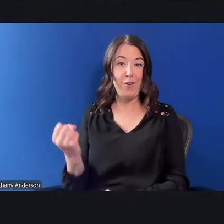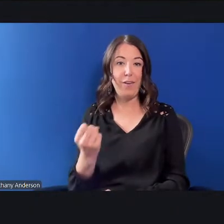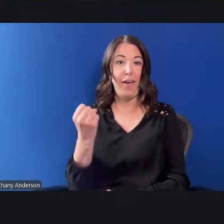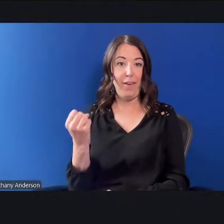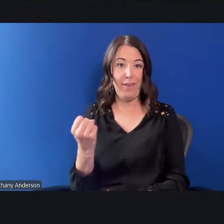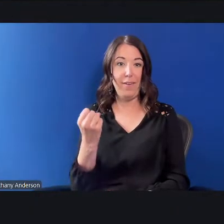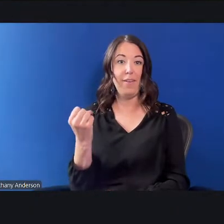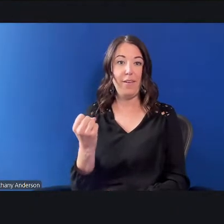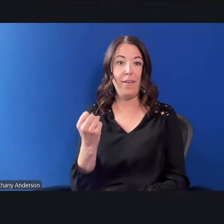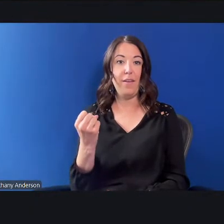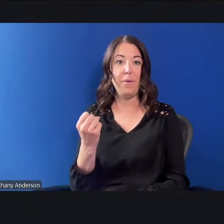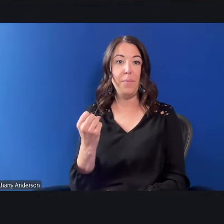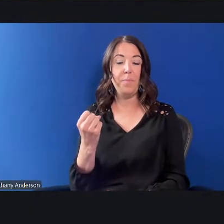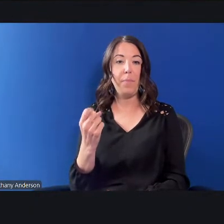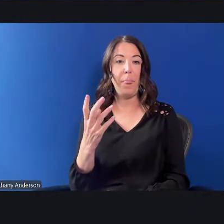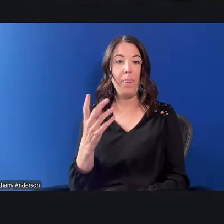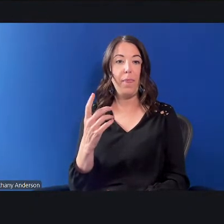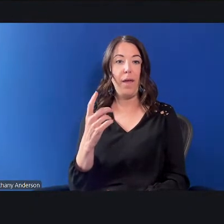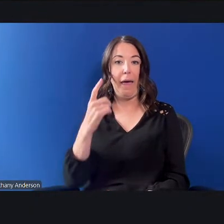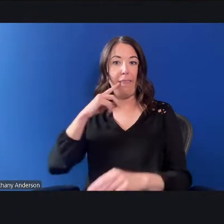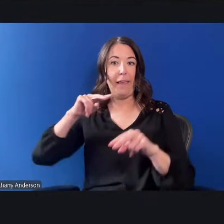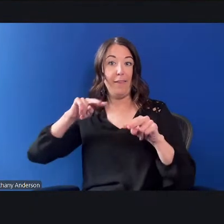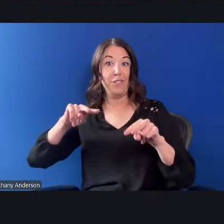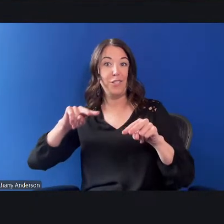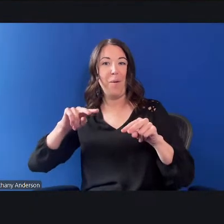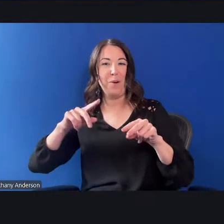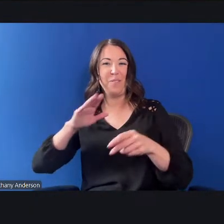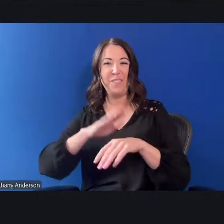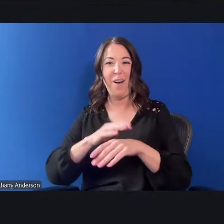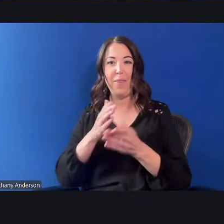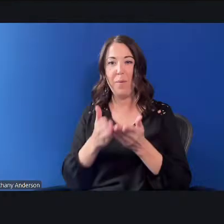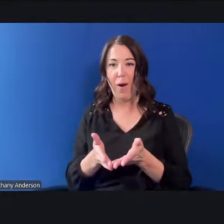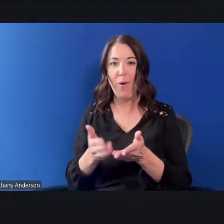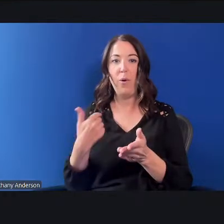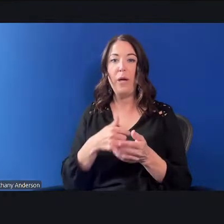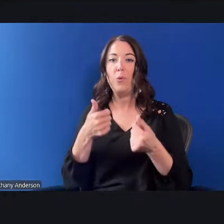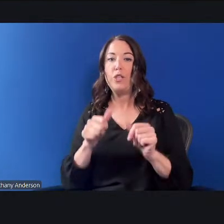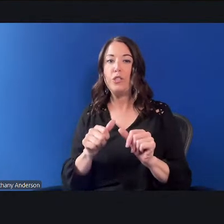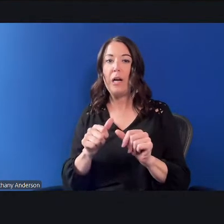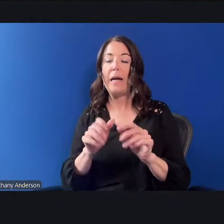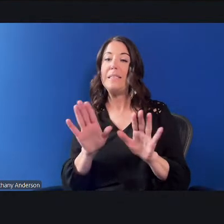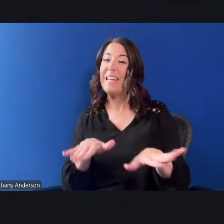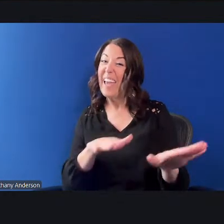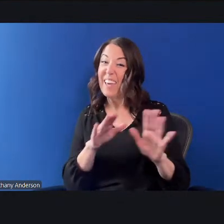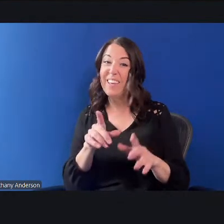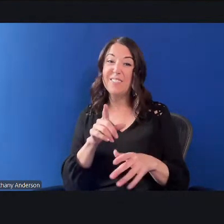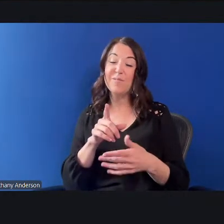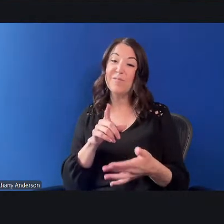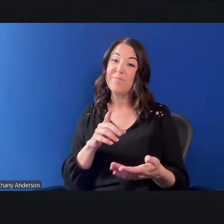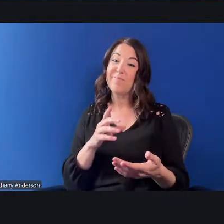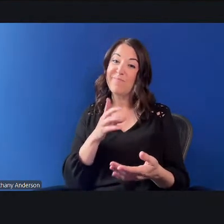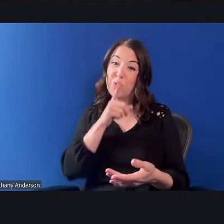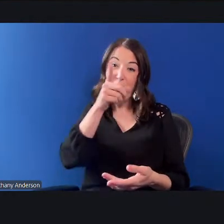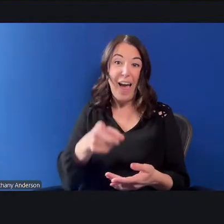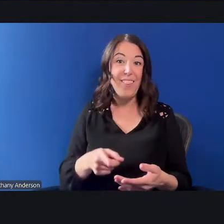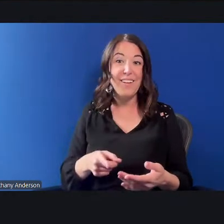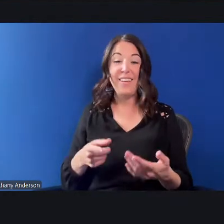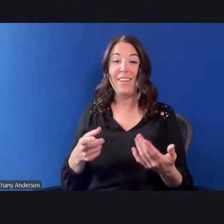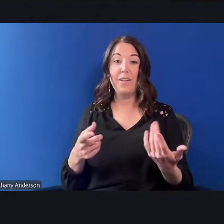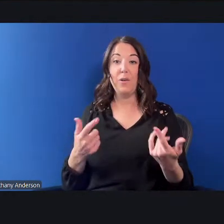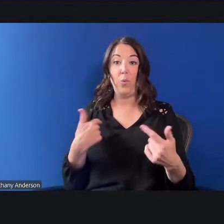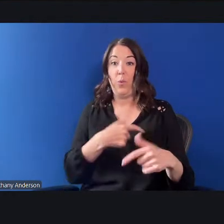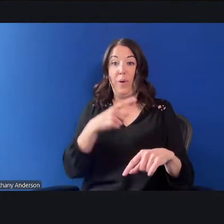as chaperones on the boat, we were trying to give them some reality that there are things that are out of our